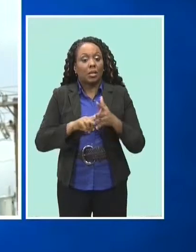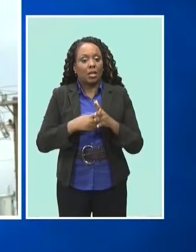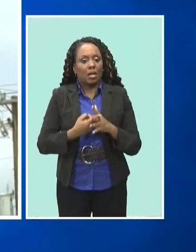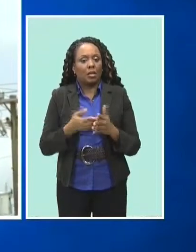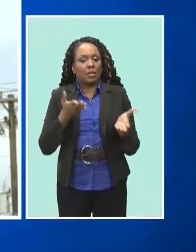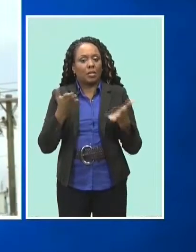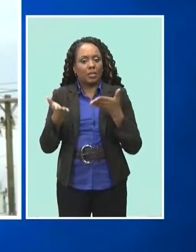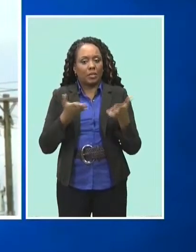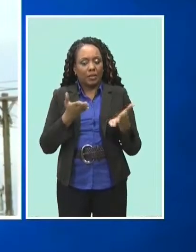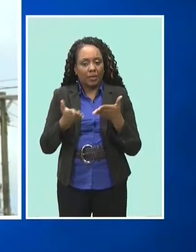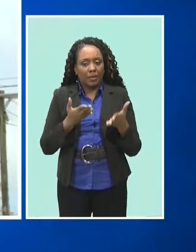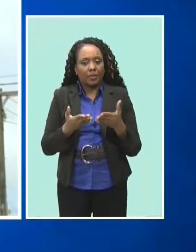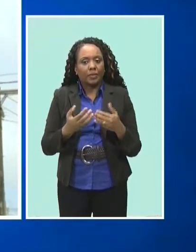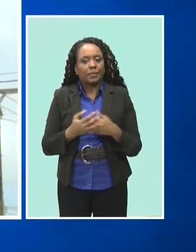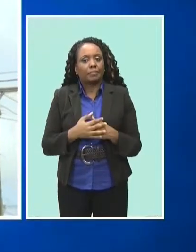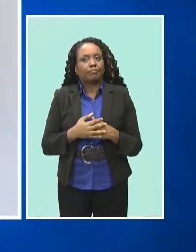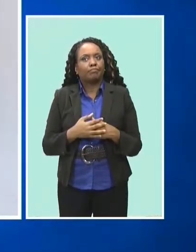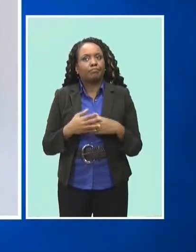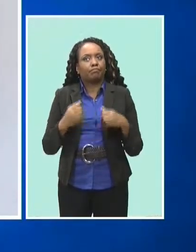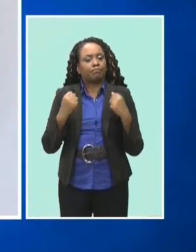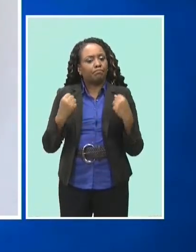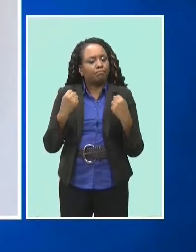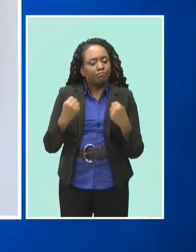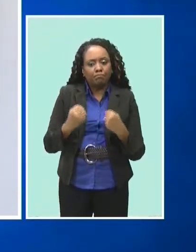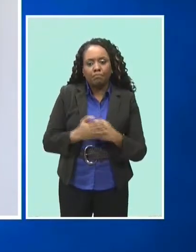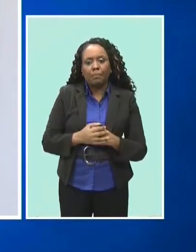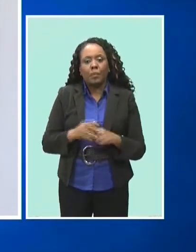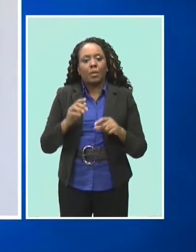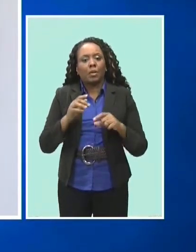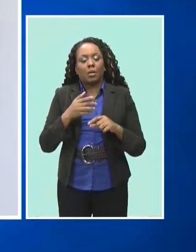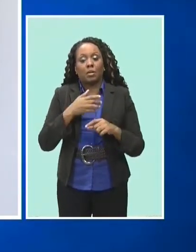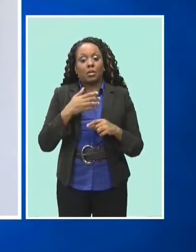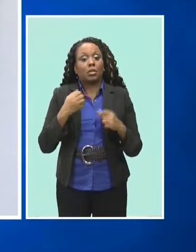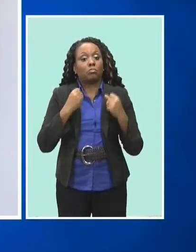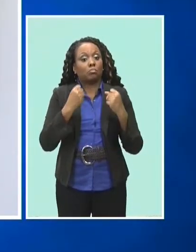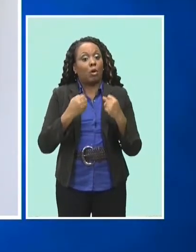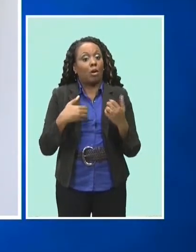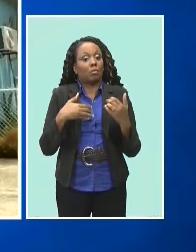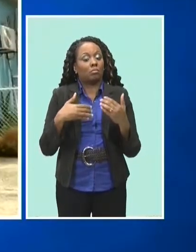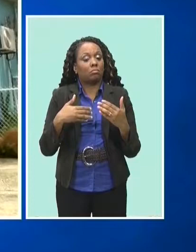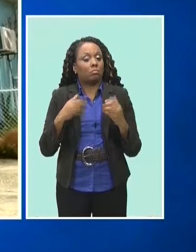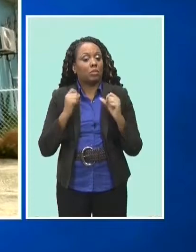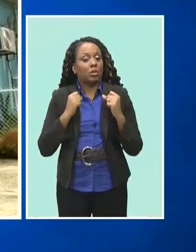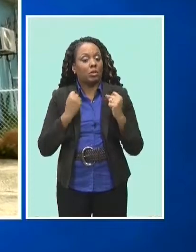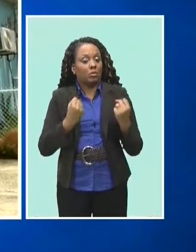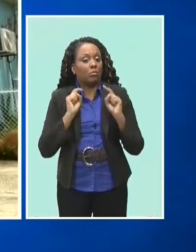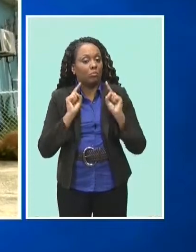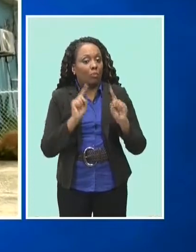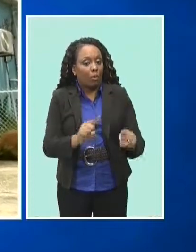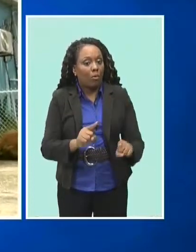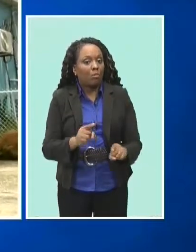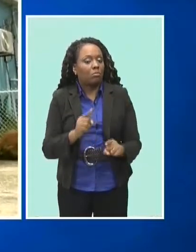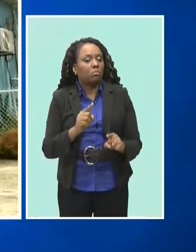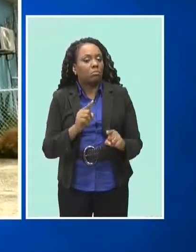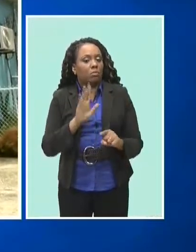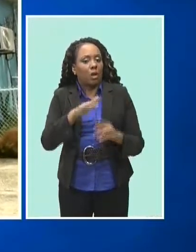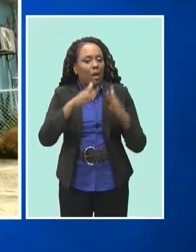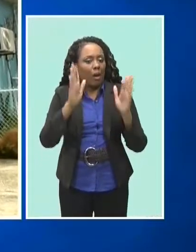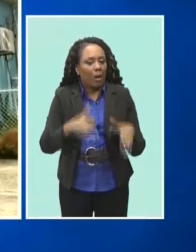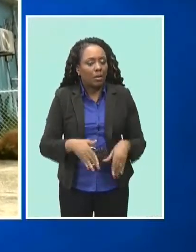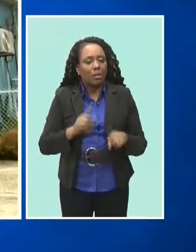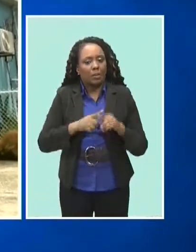which continues even today since some of her clients cannot get to her. But she also operates from here at Pilgrim Road